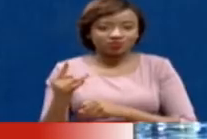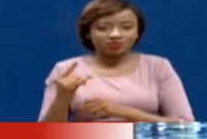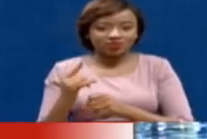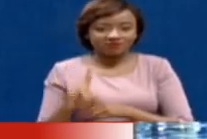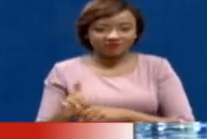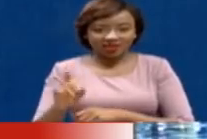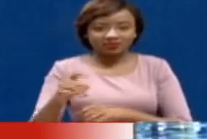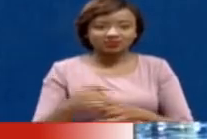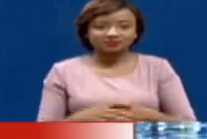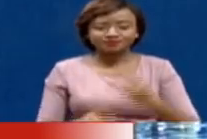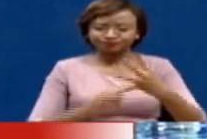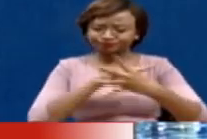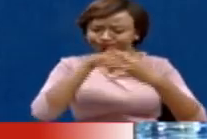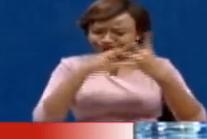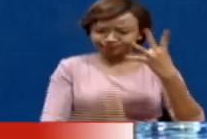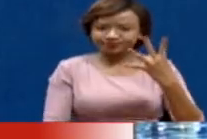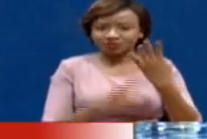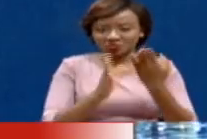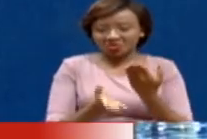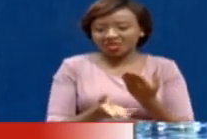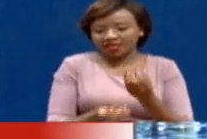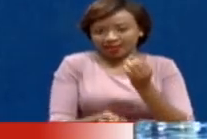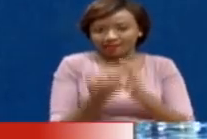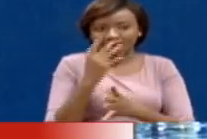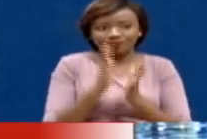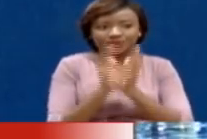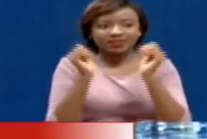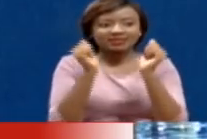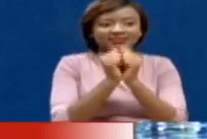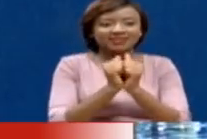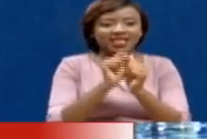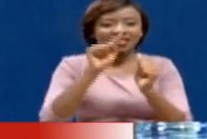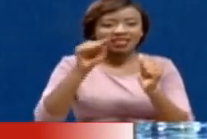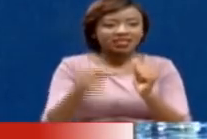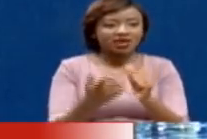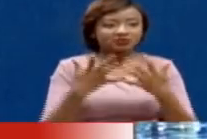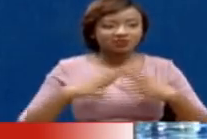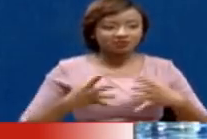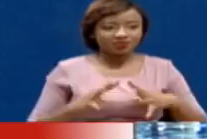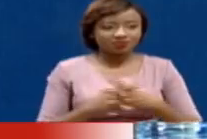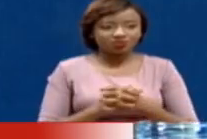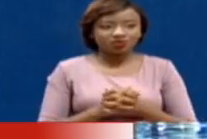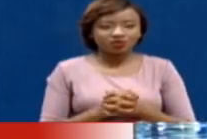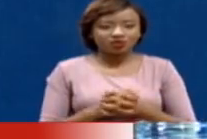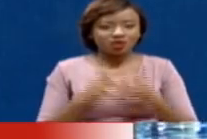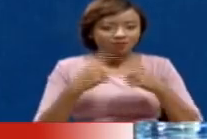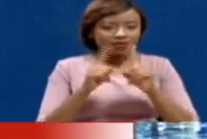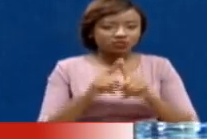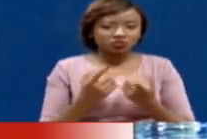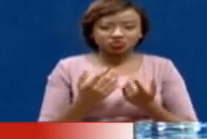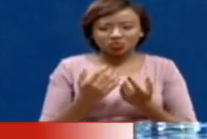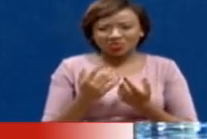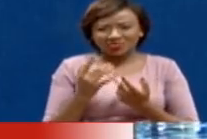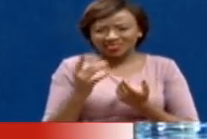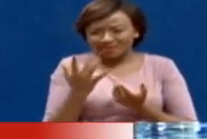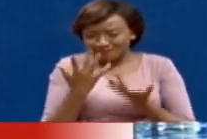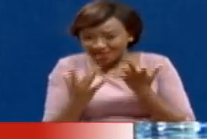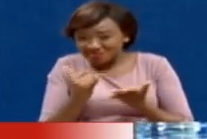to other people. So based on that, we came up with a number of 10,000 with a margin of error of